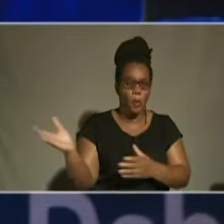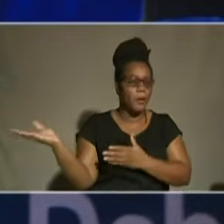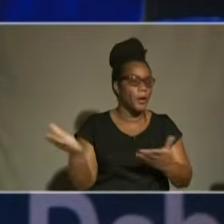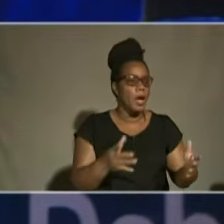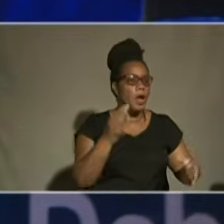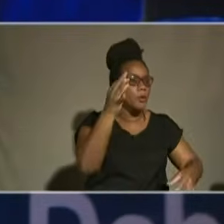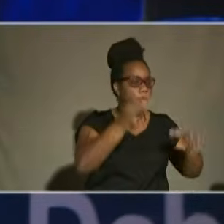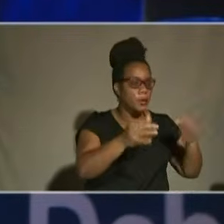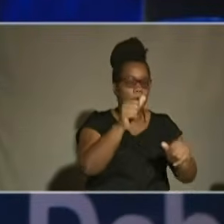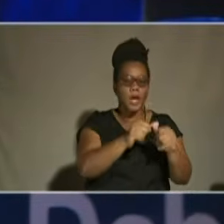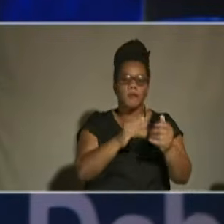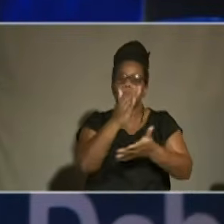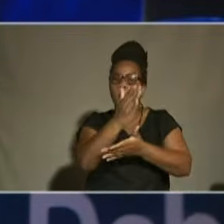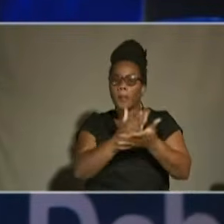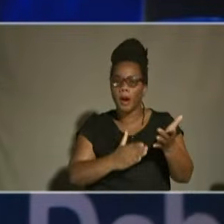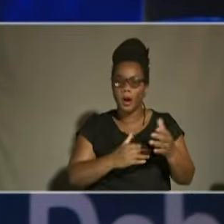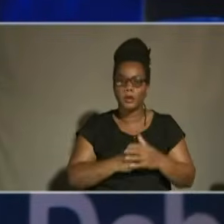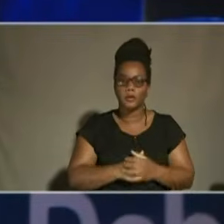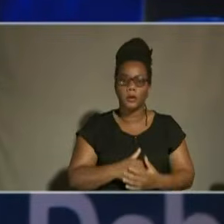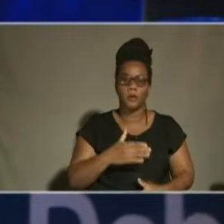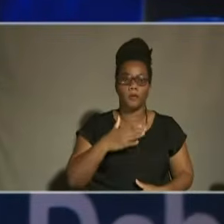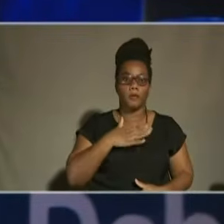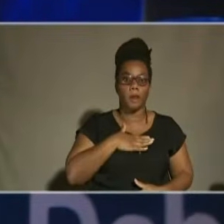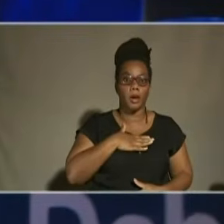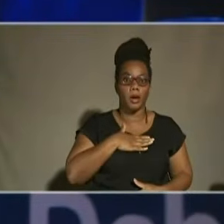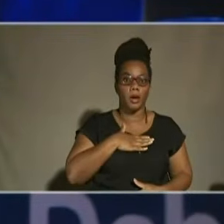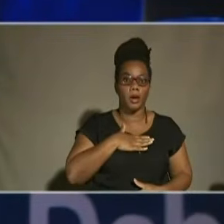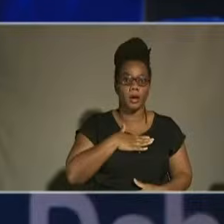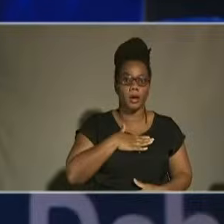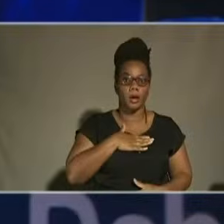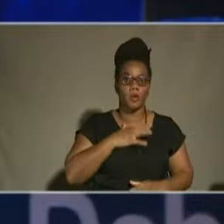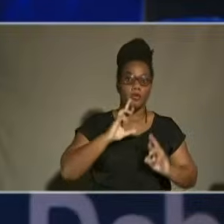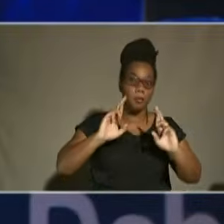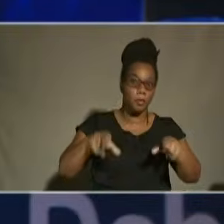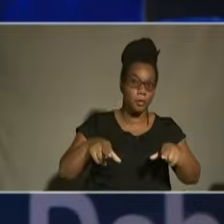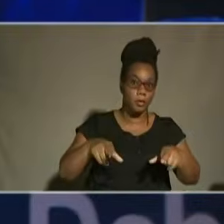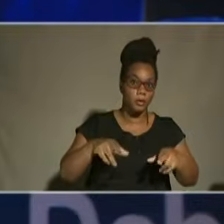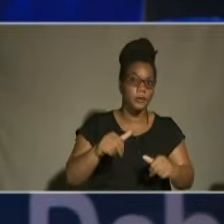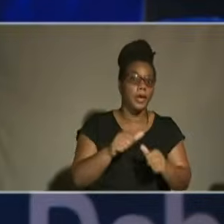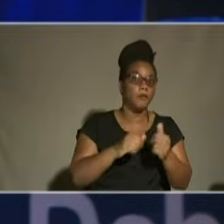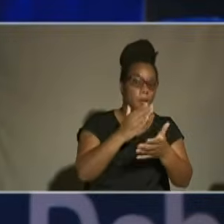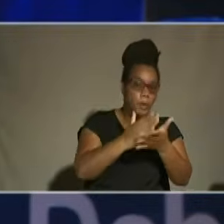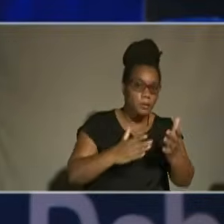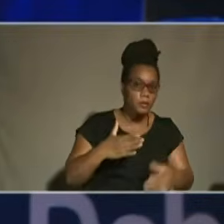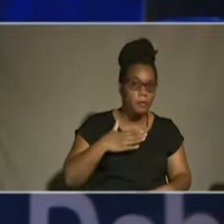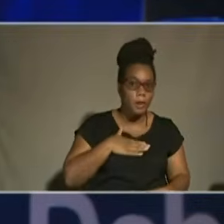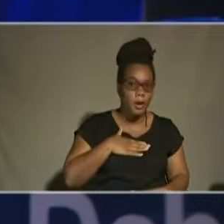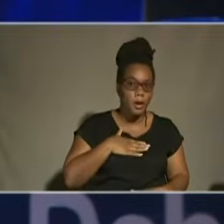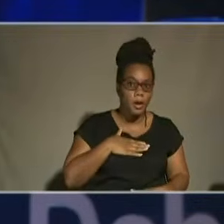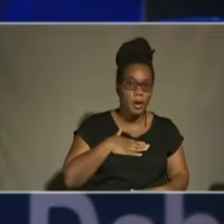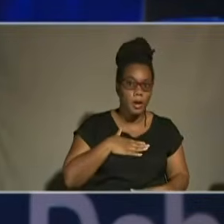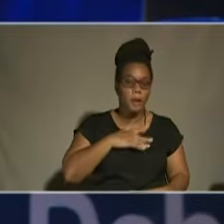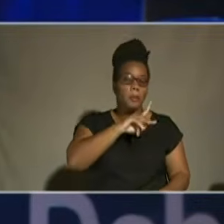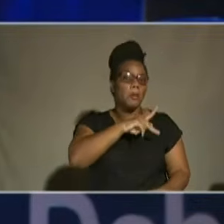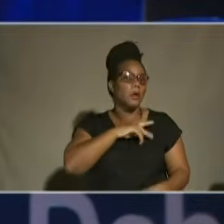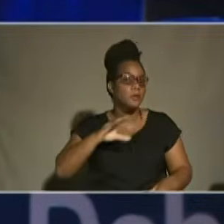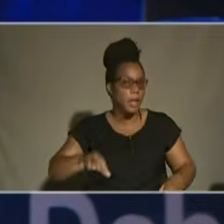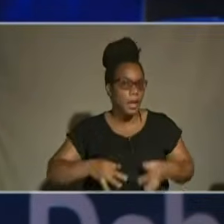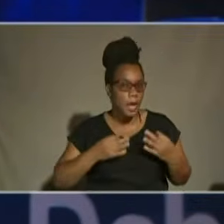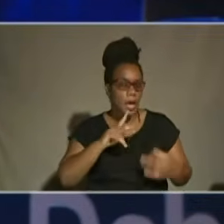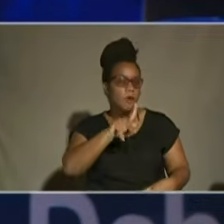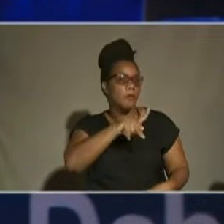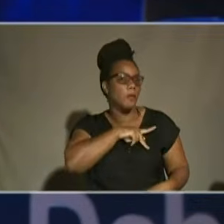Every aspect of my report, every aspect of my personal life and my